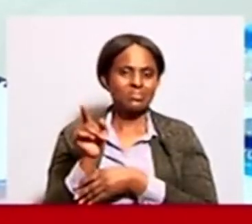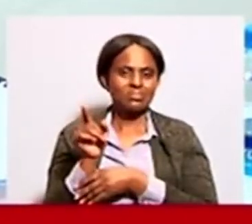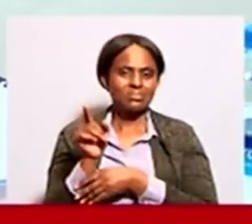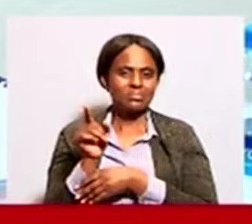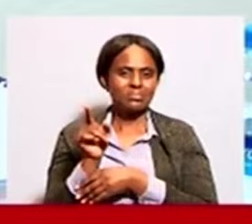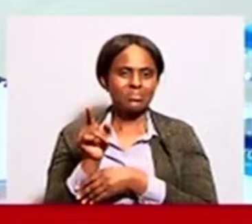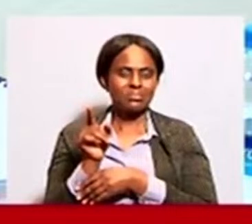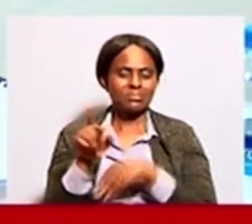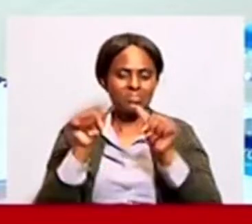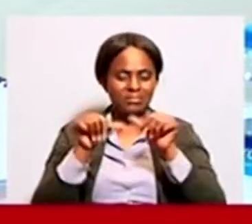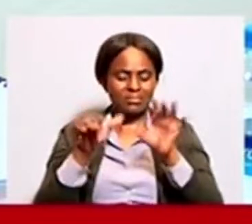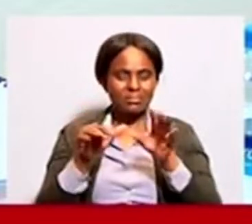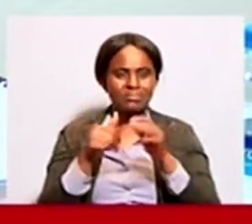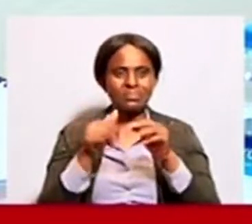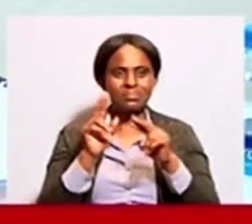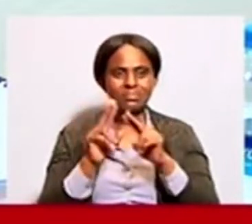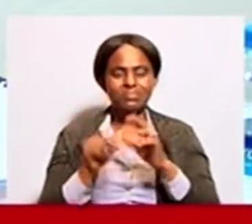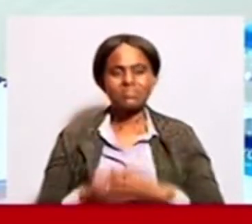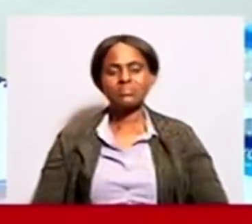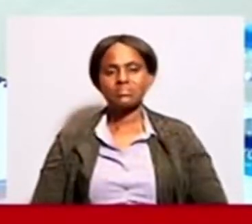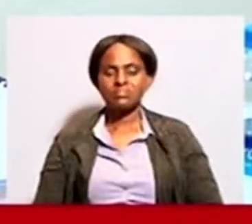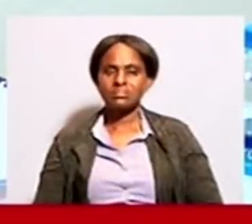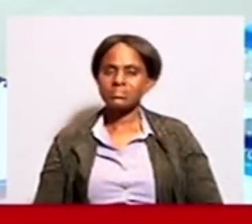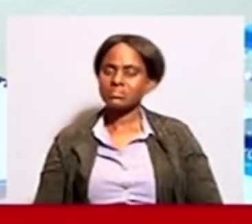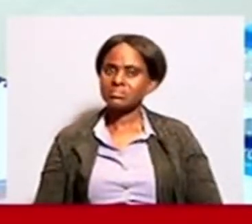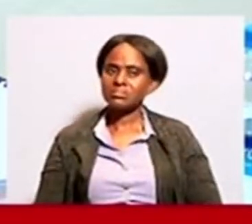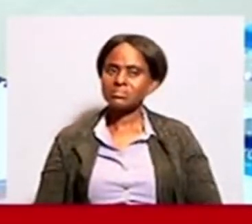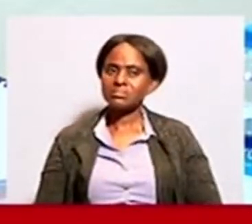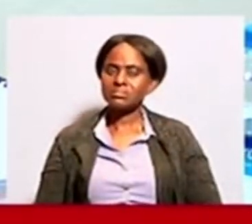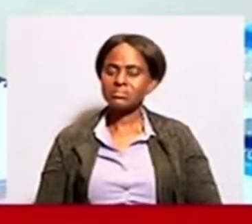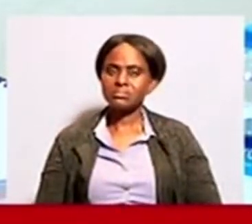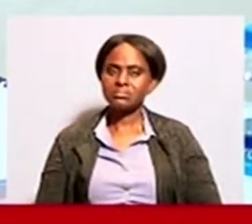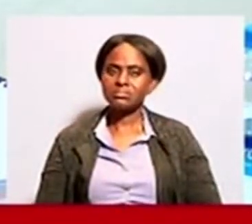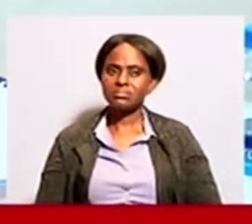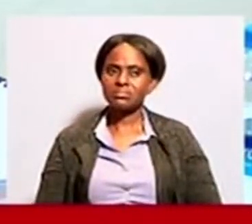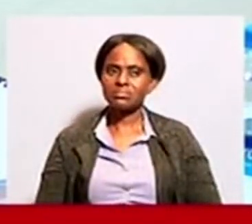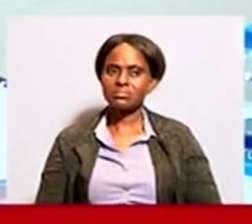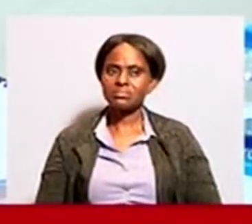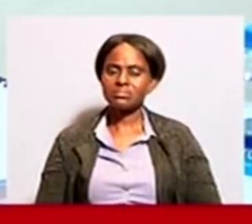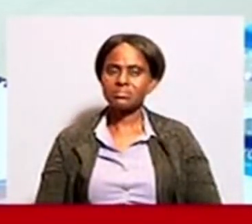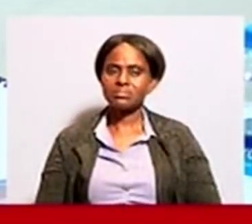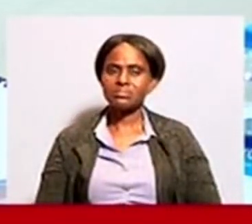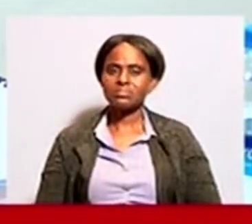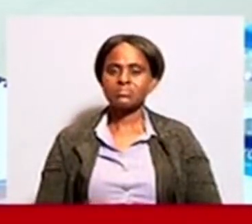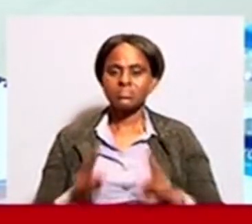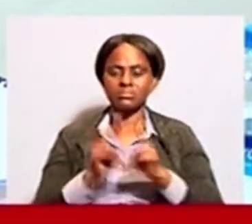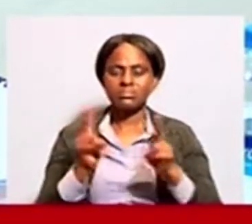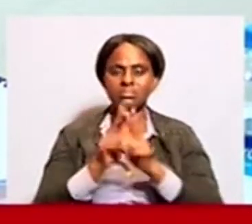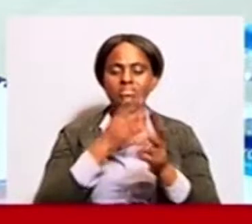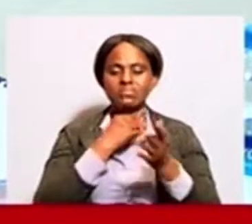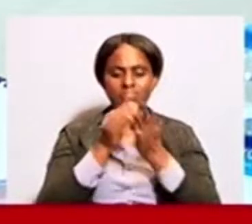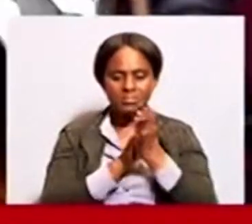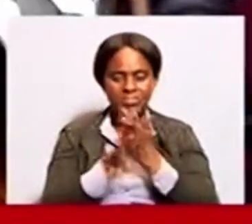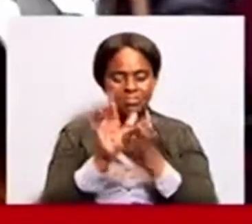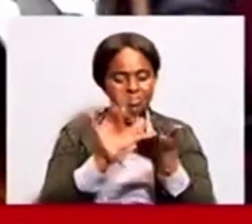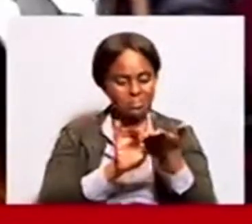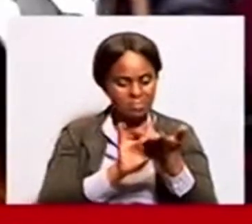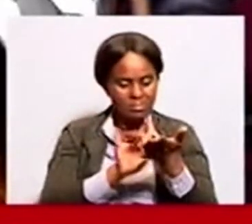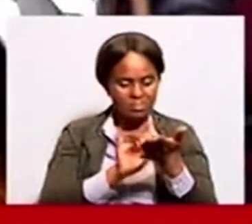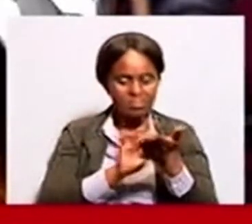things. Chair, you should have periodical. Yes, yes. Quite interesting. Treated timber,